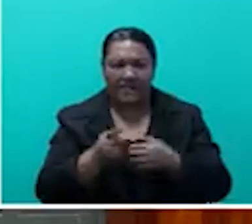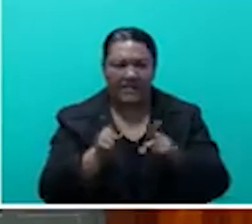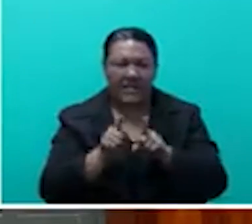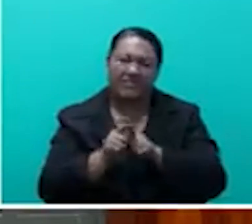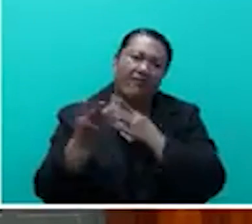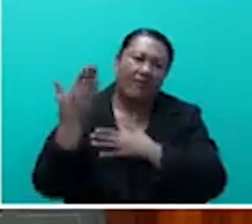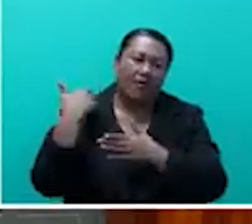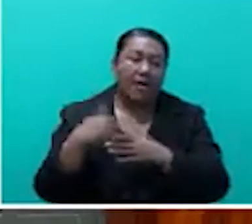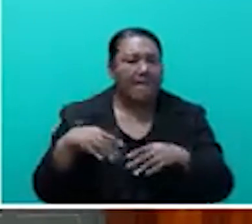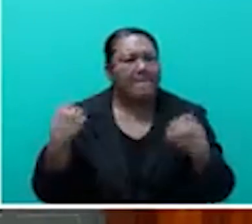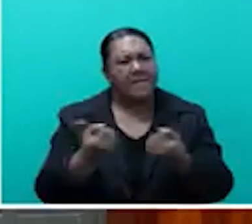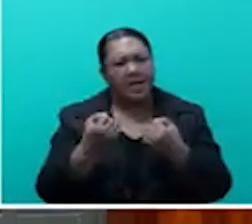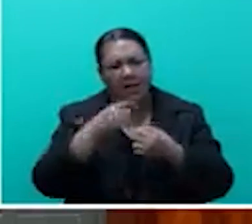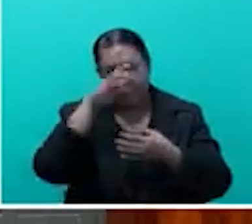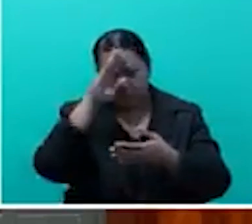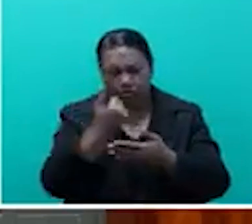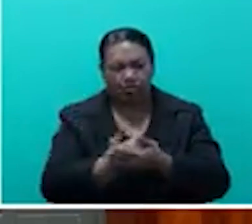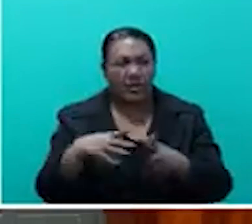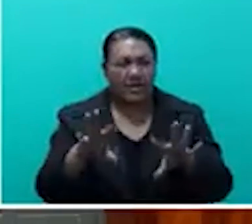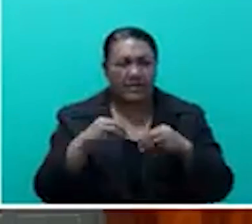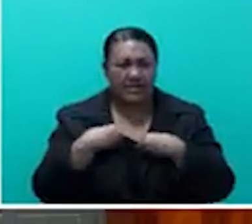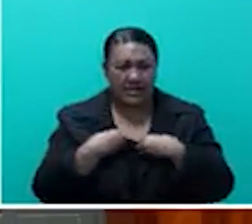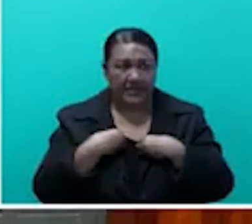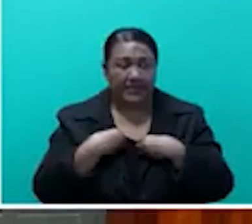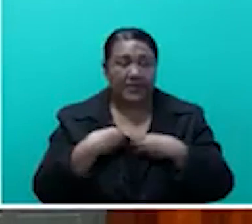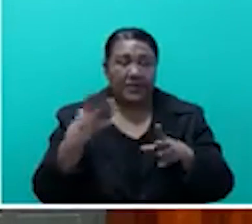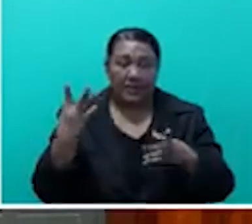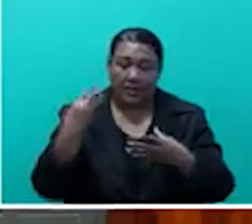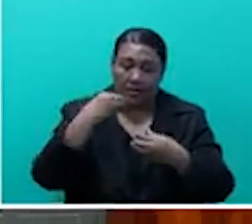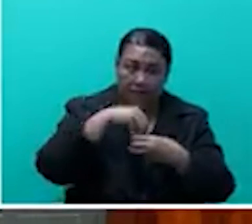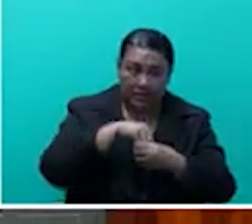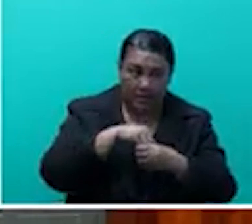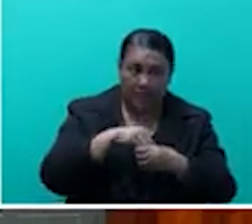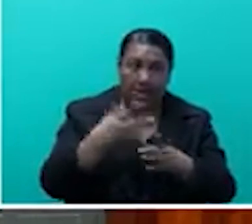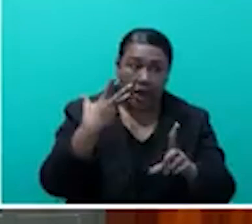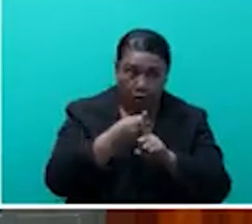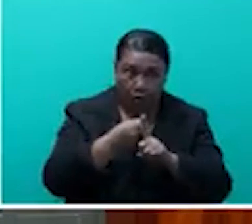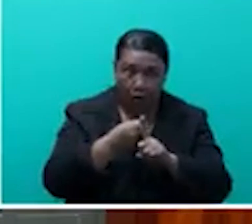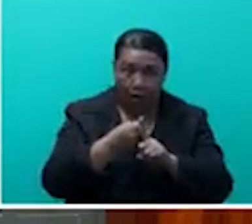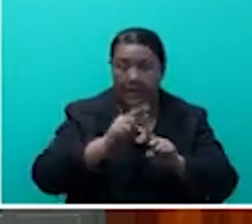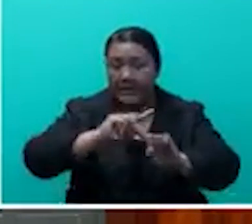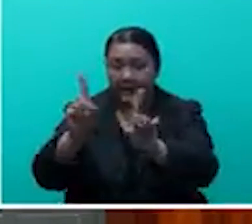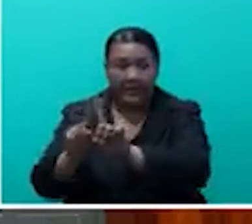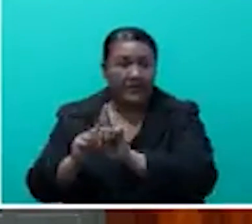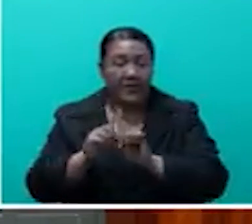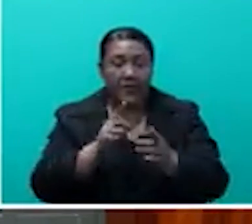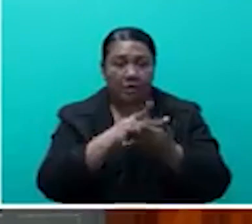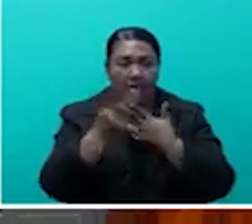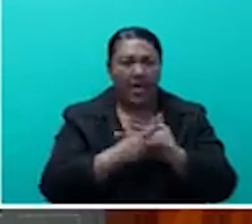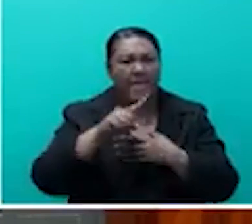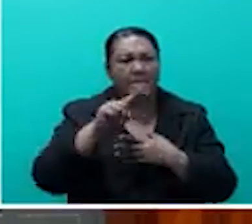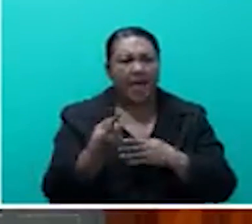many students who have received admission into programs at universities, but are